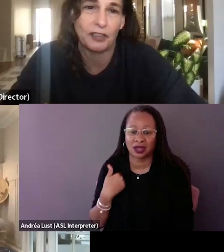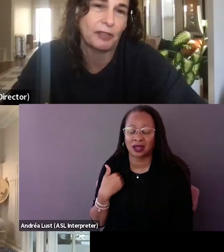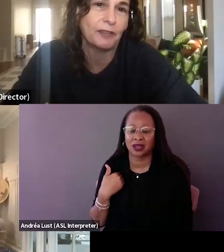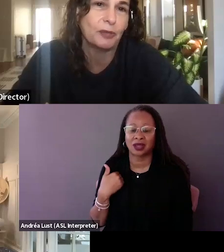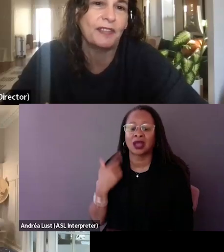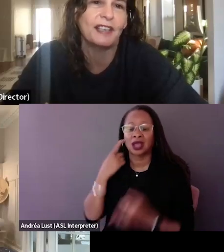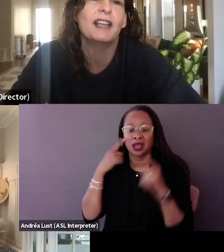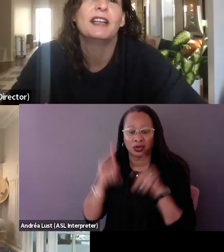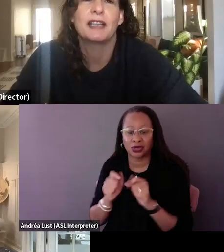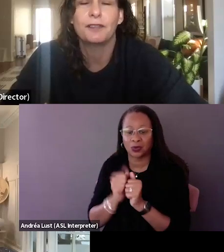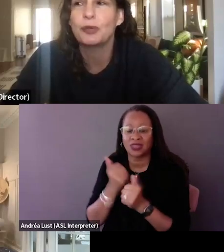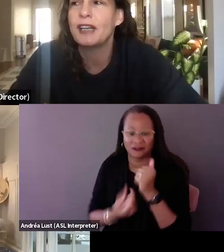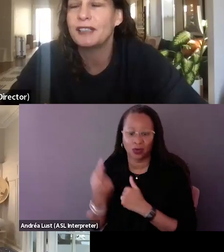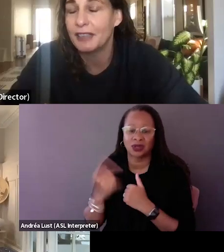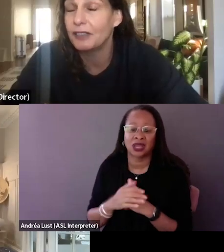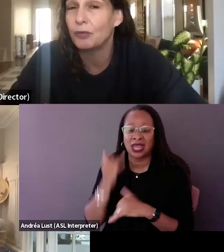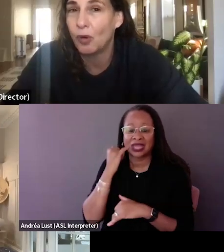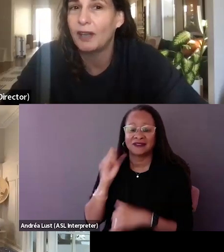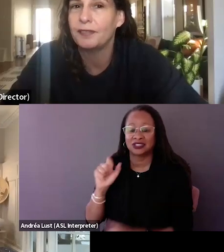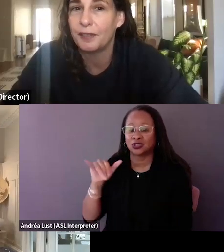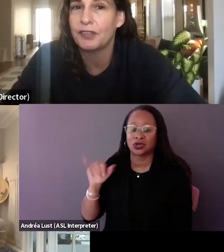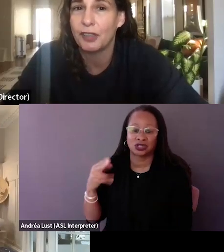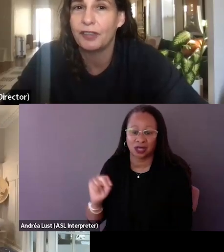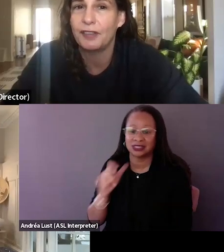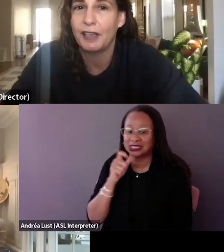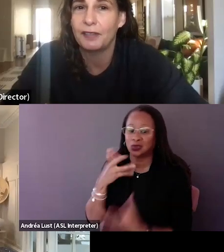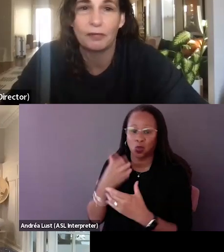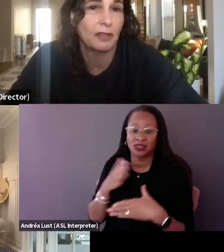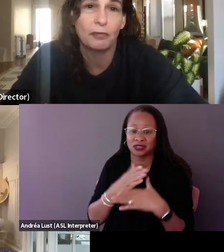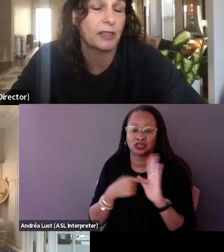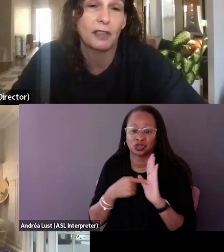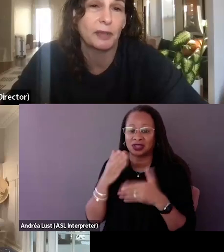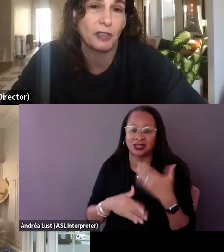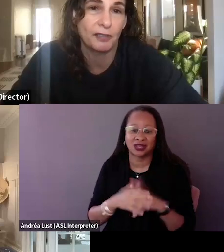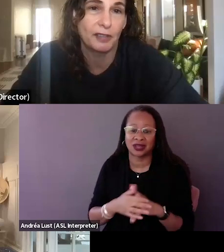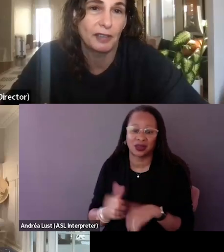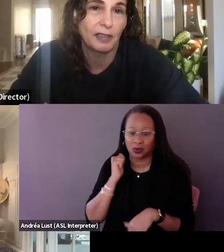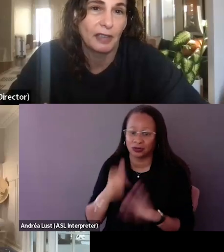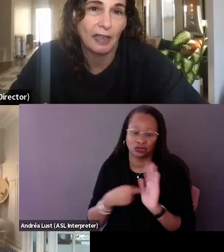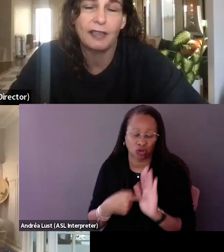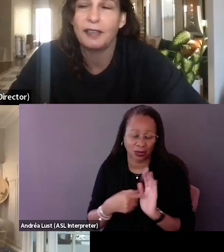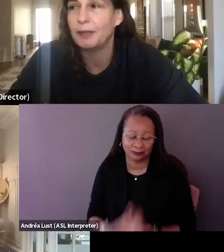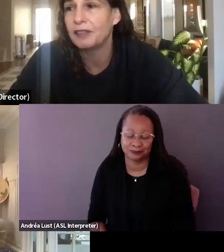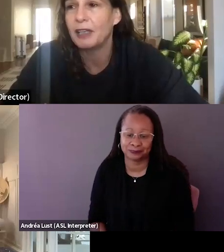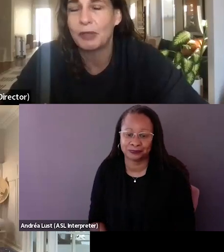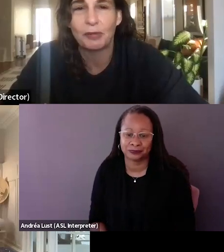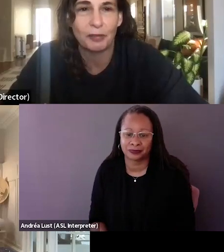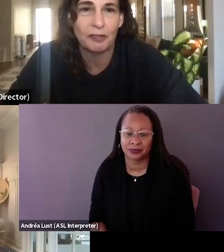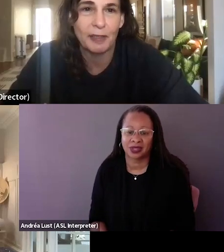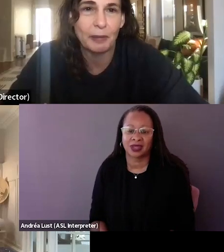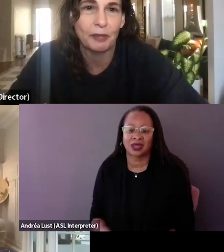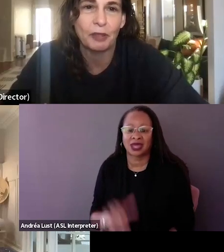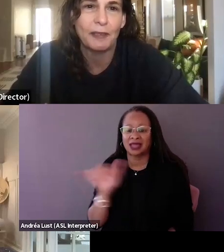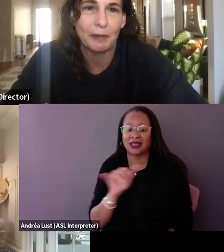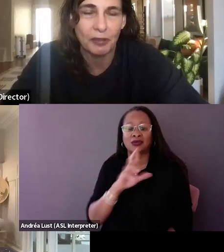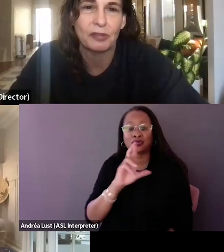agreement actually with everyone that, like, if So-yeon didn't want this shown in the end, it wasn't going to be shown. Right. And likewise with the Rowe